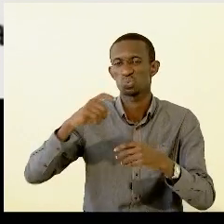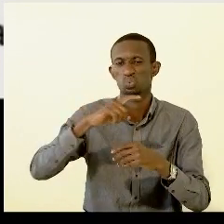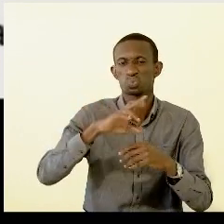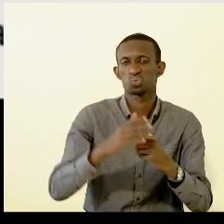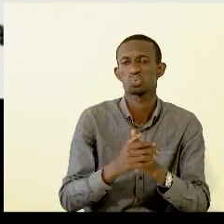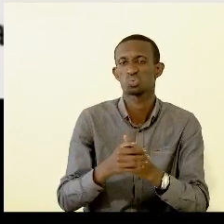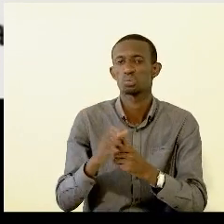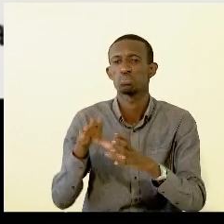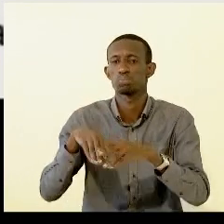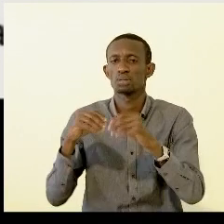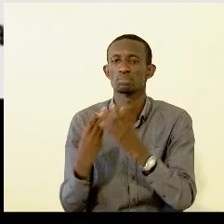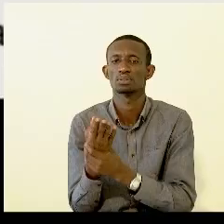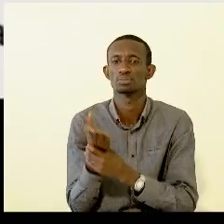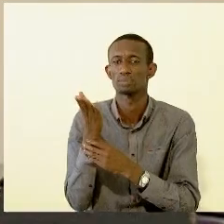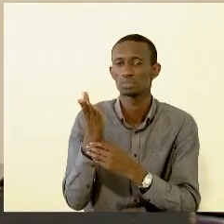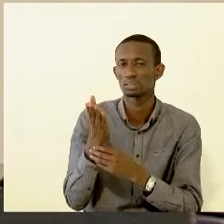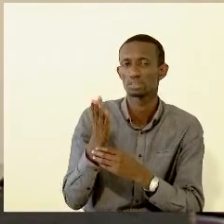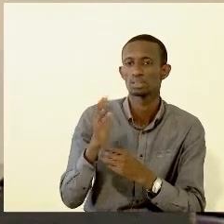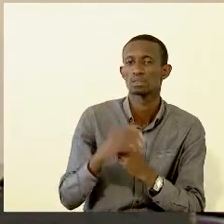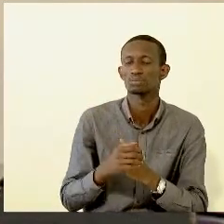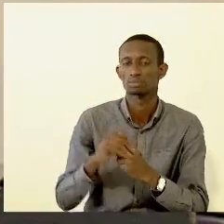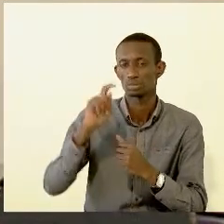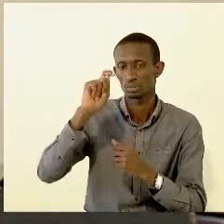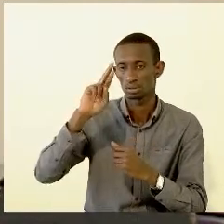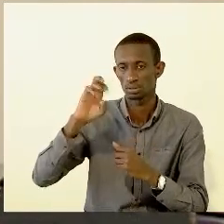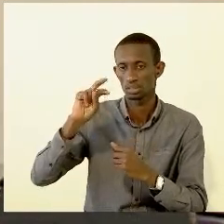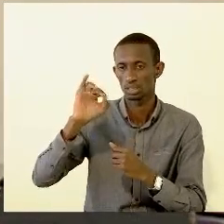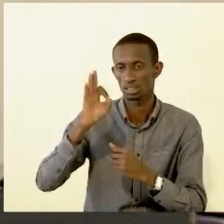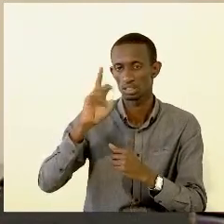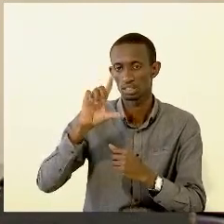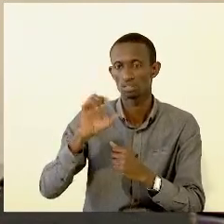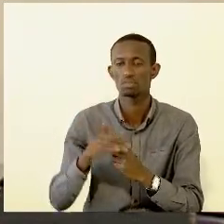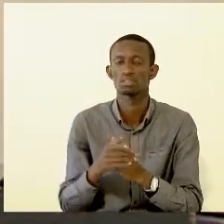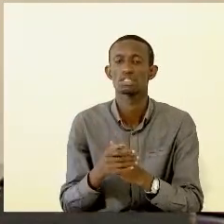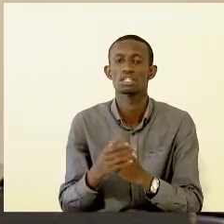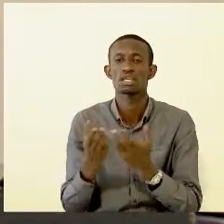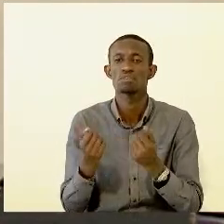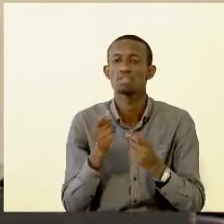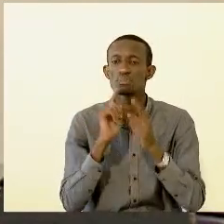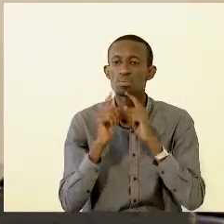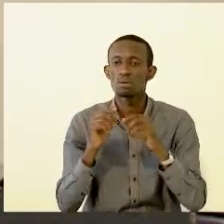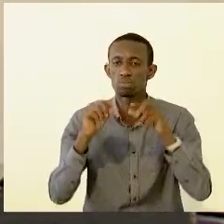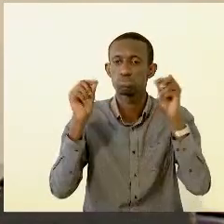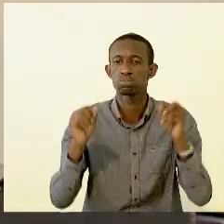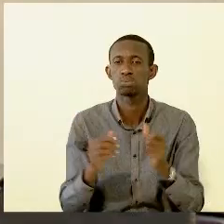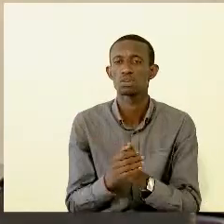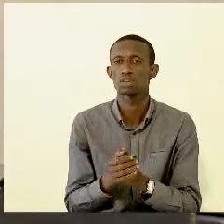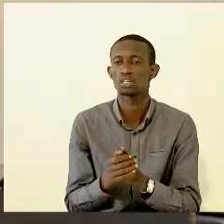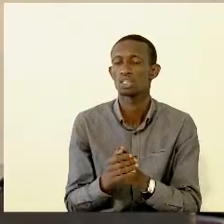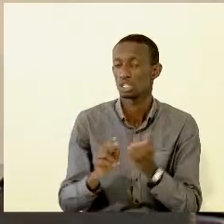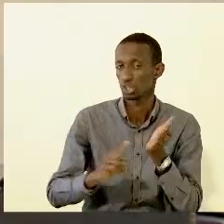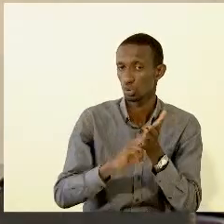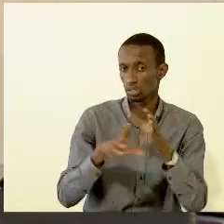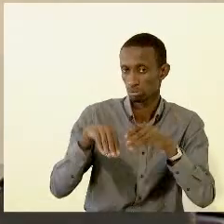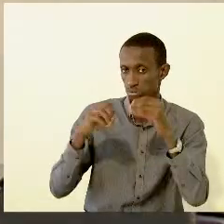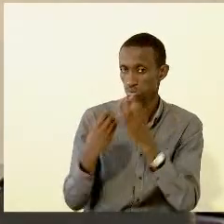plants. That means tendrils are thread-like structures which are used by plants for attachment. Here